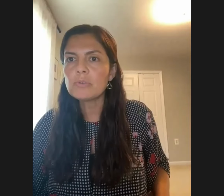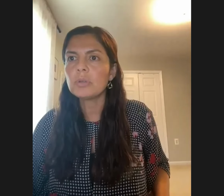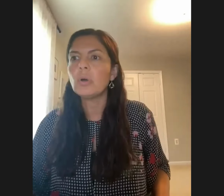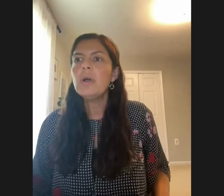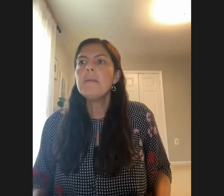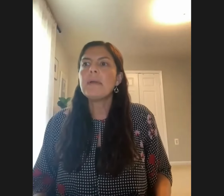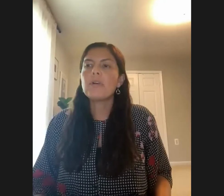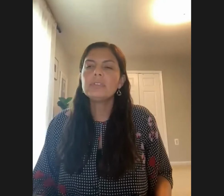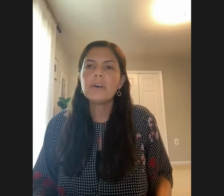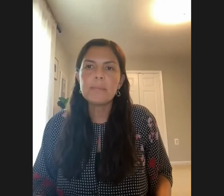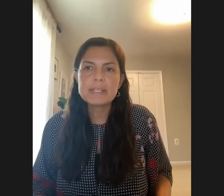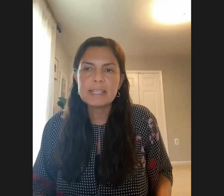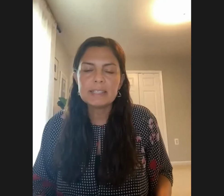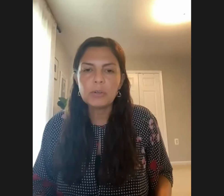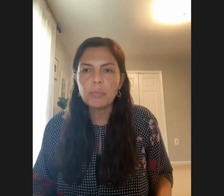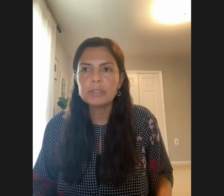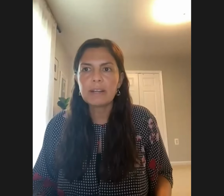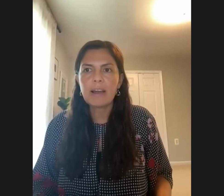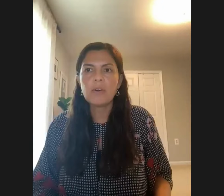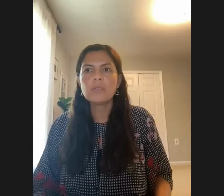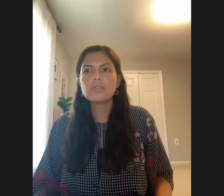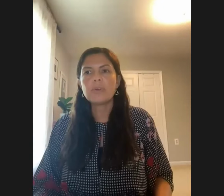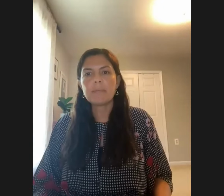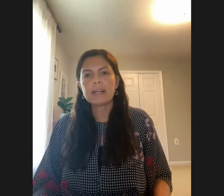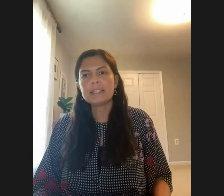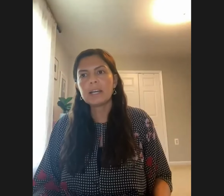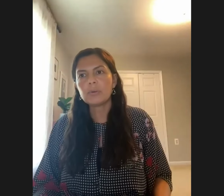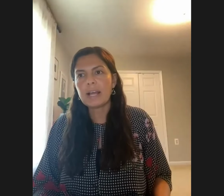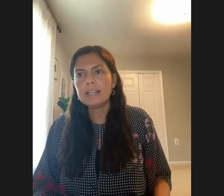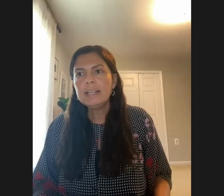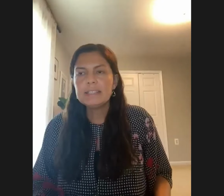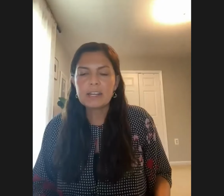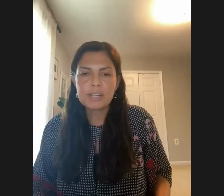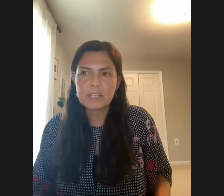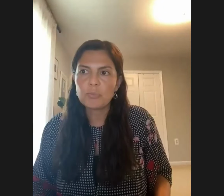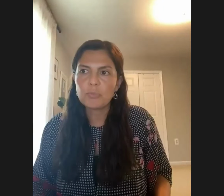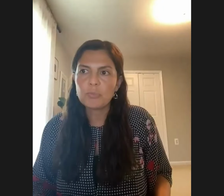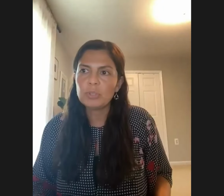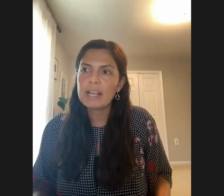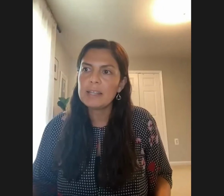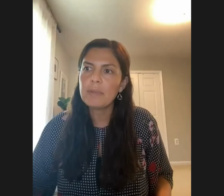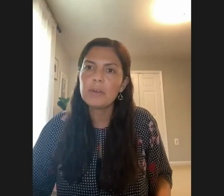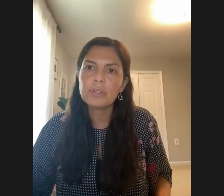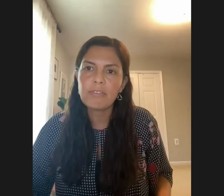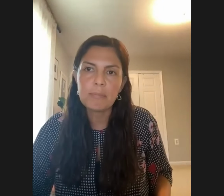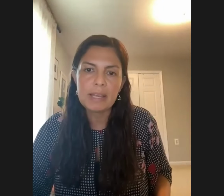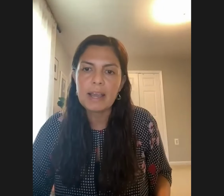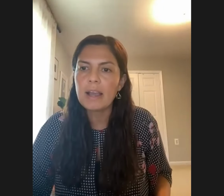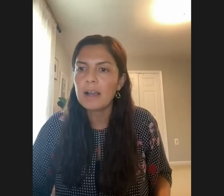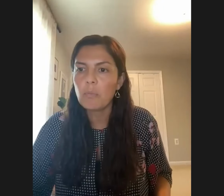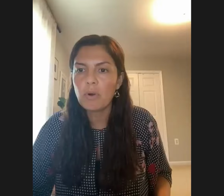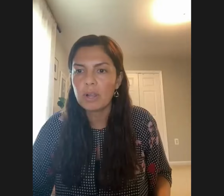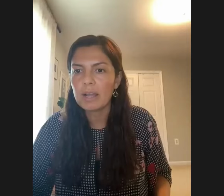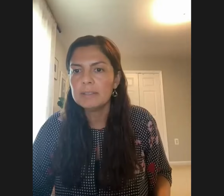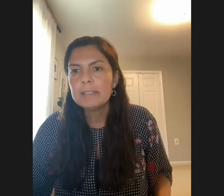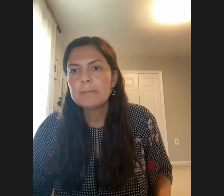Disculpen un segundo. Miembro fundador y presidente del grupo de trabajo sobre práctica rural. He's a founding member